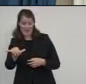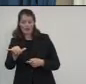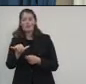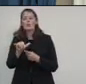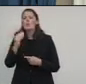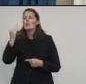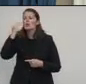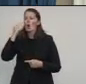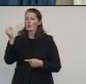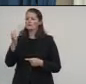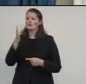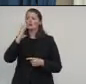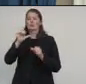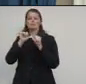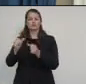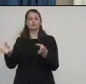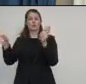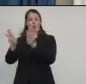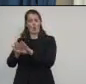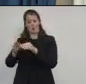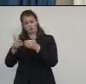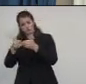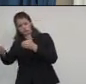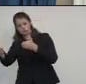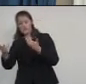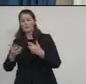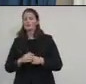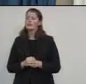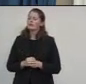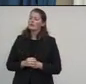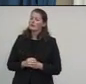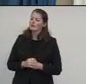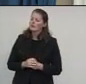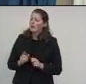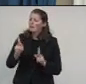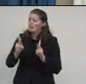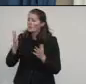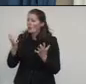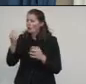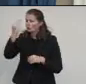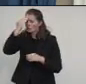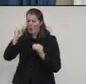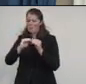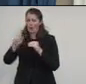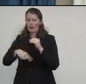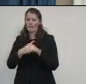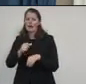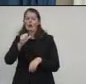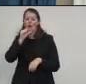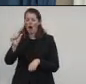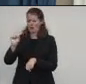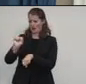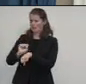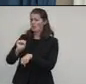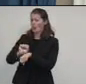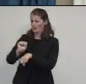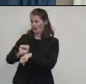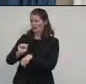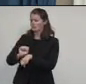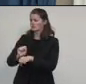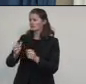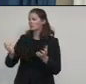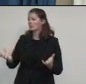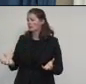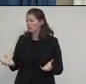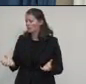to determine where gaming would fit in there. Now, I know that I've had regular discussions with the gaming industry and with our labor leaders in the gaming